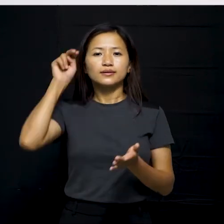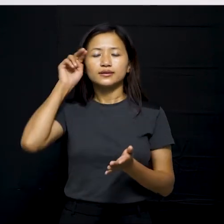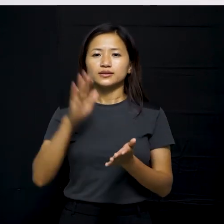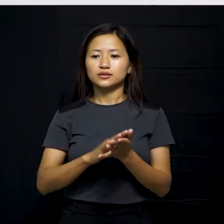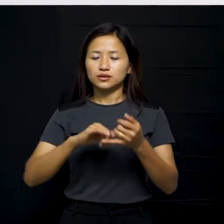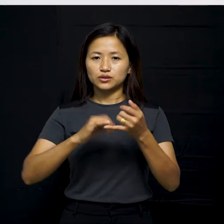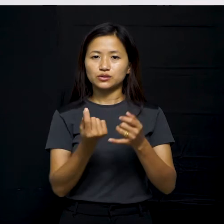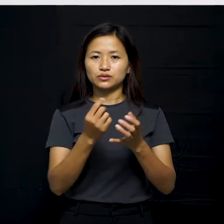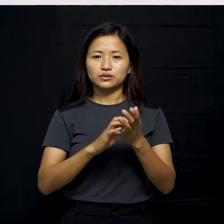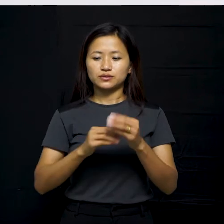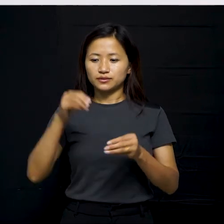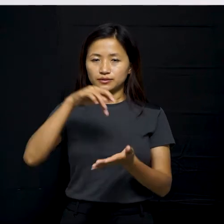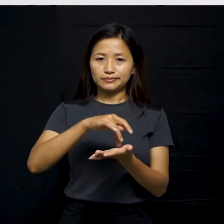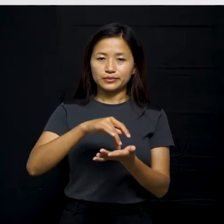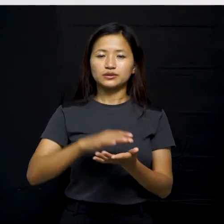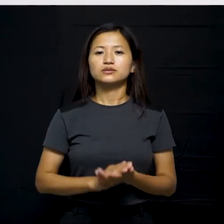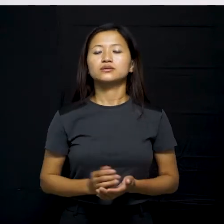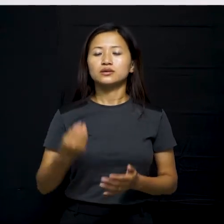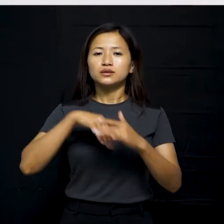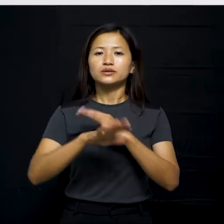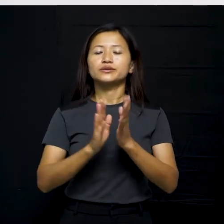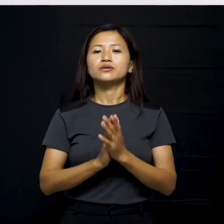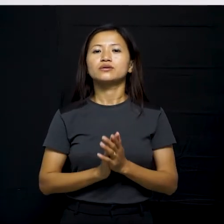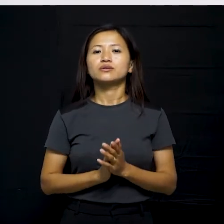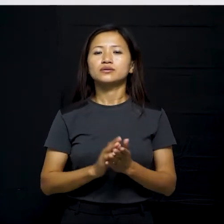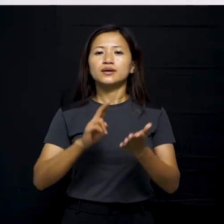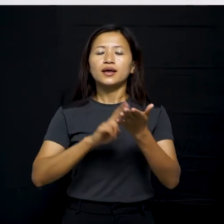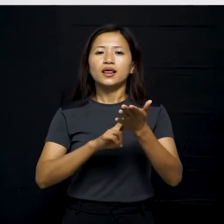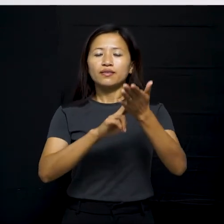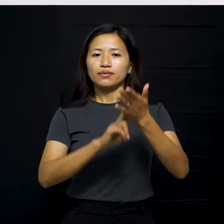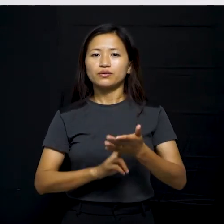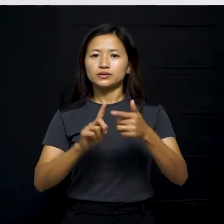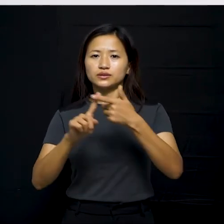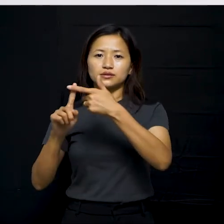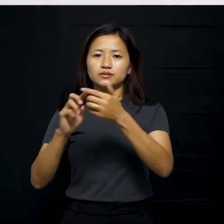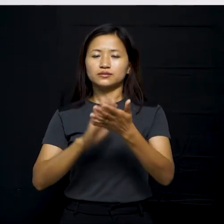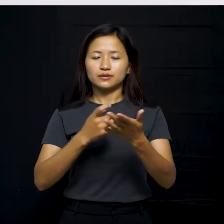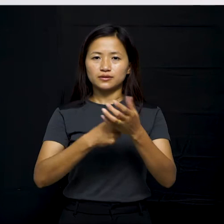there are 4 options. So the right answer is northeastern region of